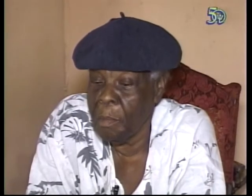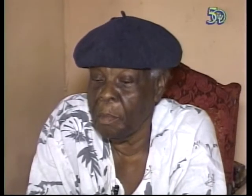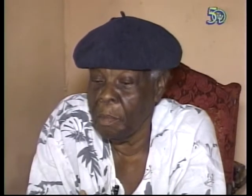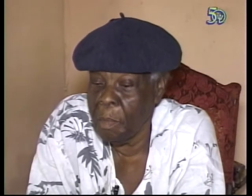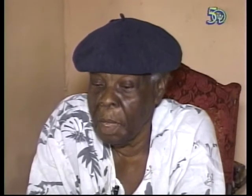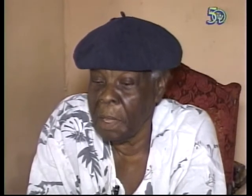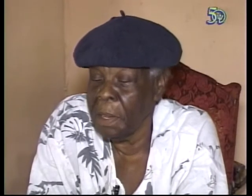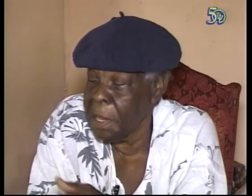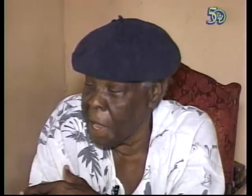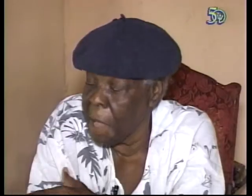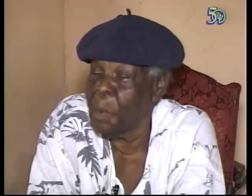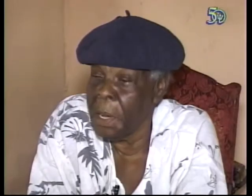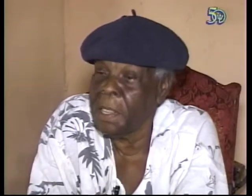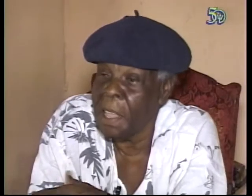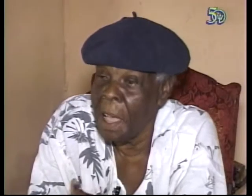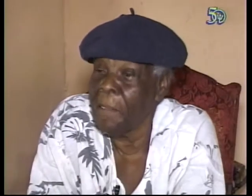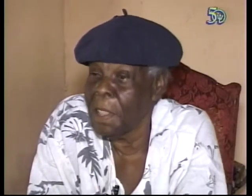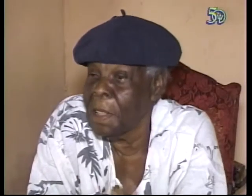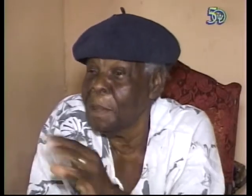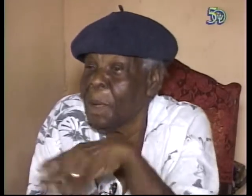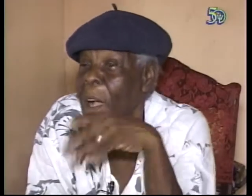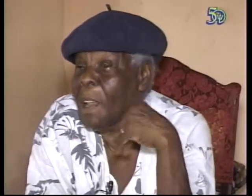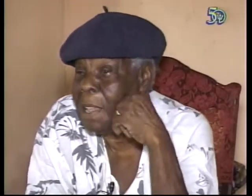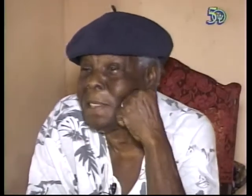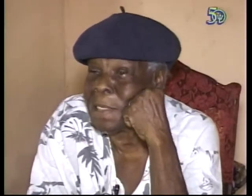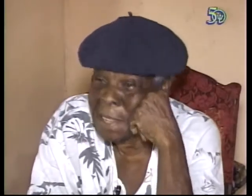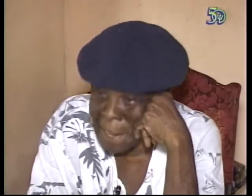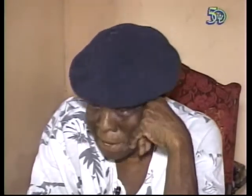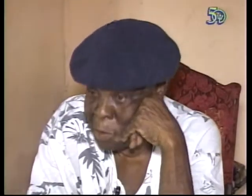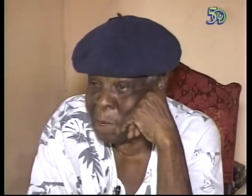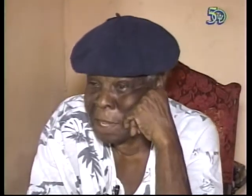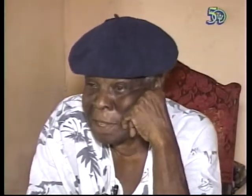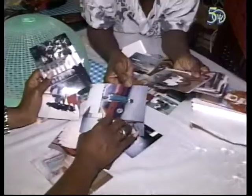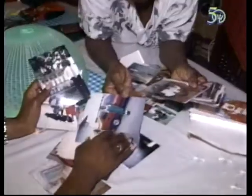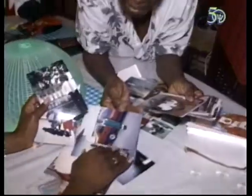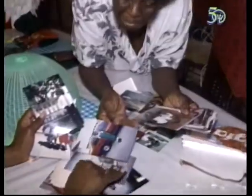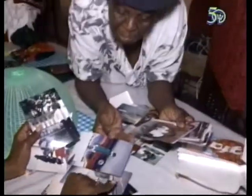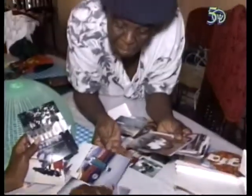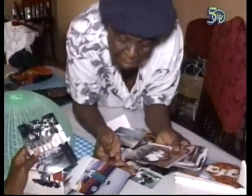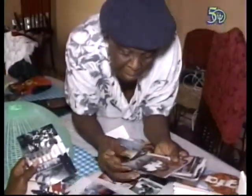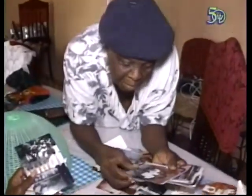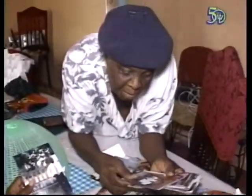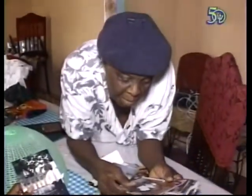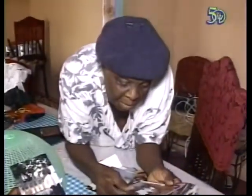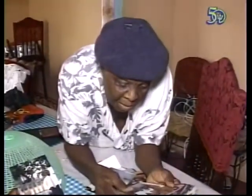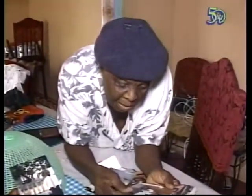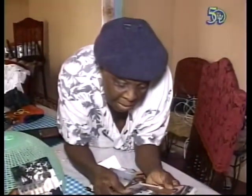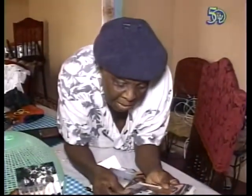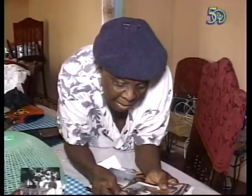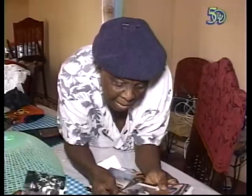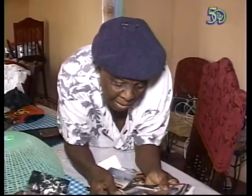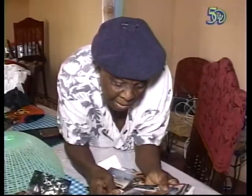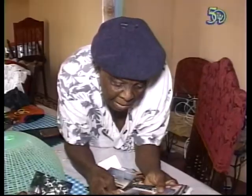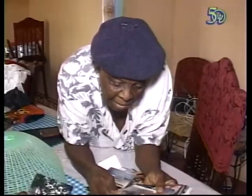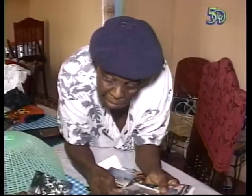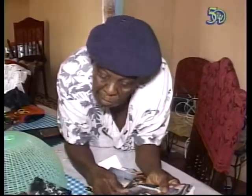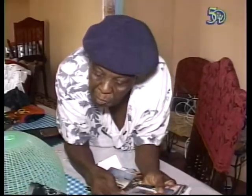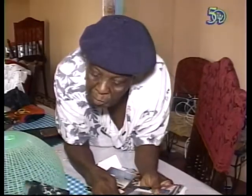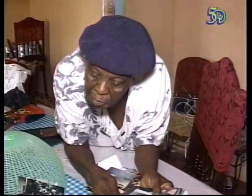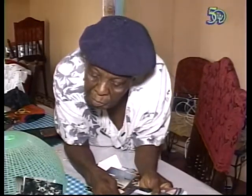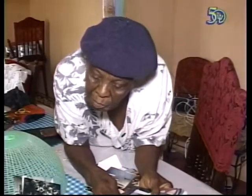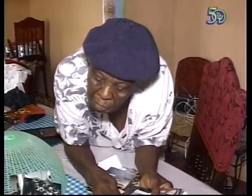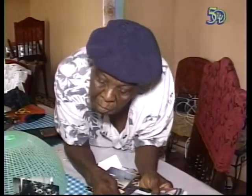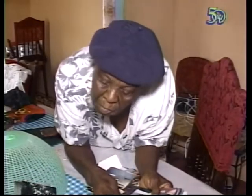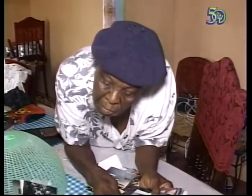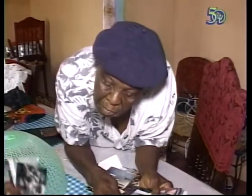up, and that's what this year happened, Collins, Tenantry. Growing up in Collins was mostly fun and games for Mrs.